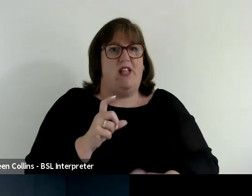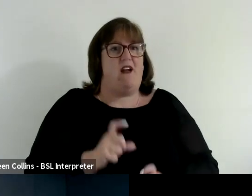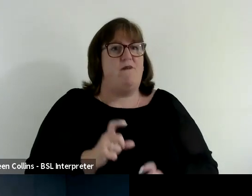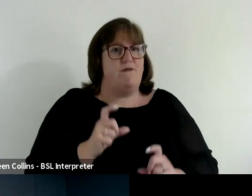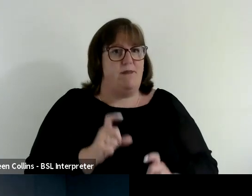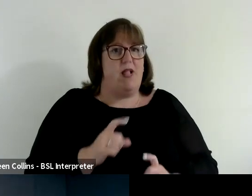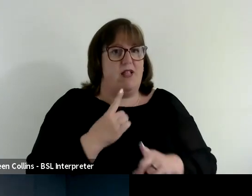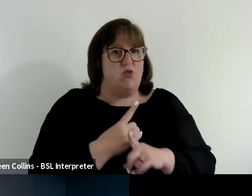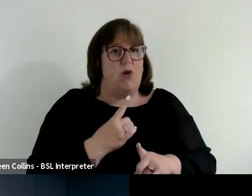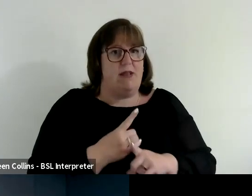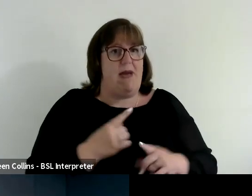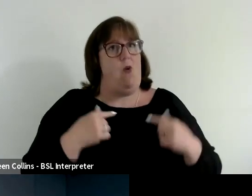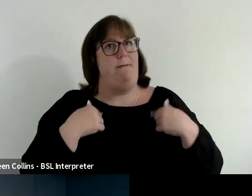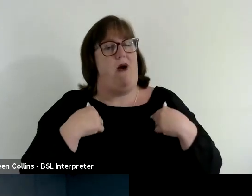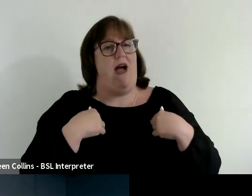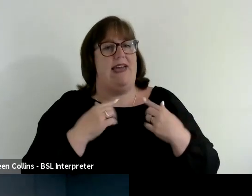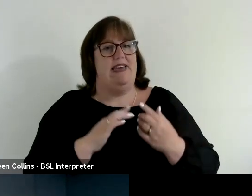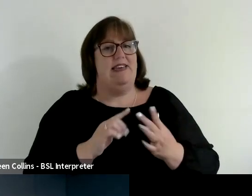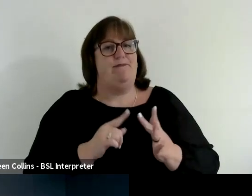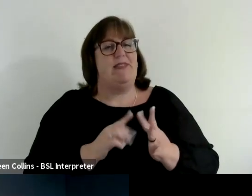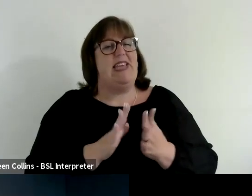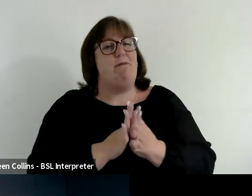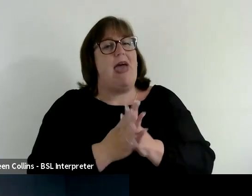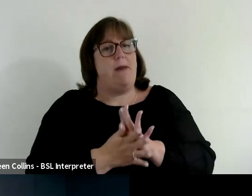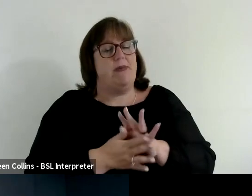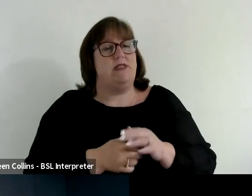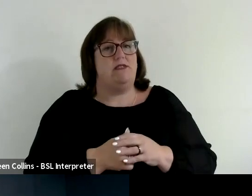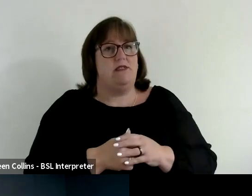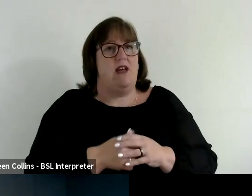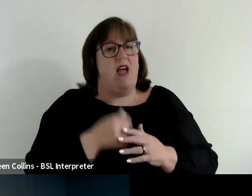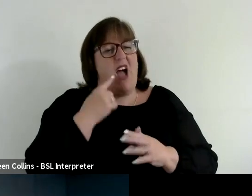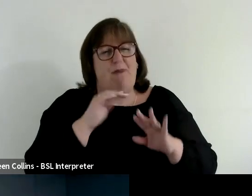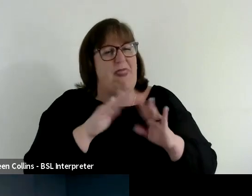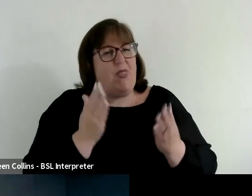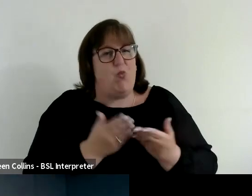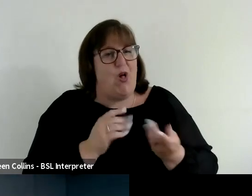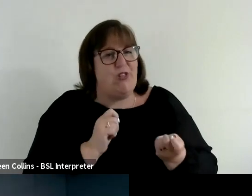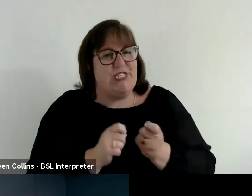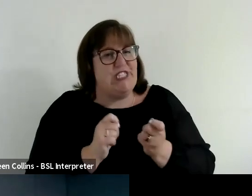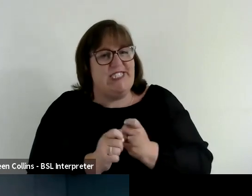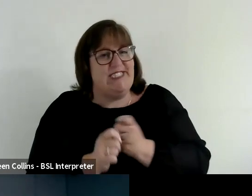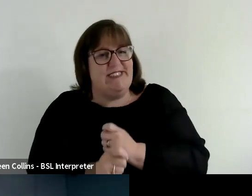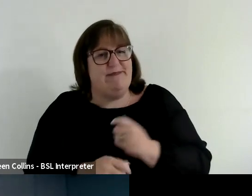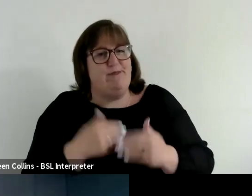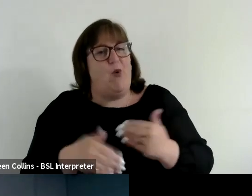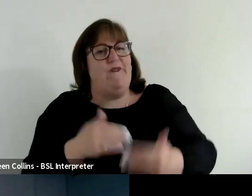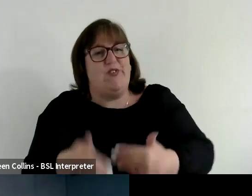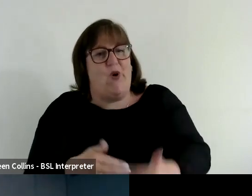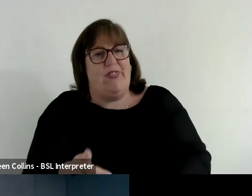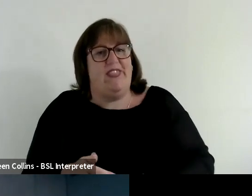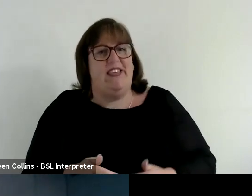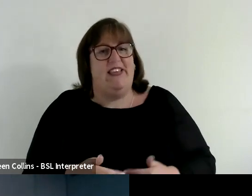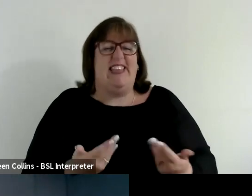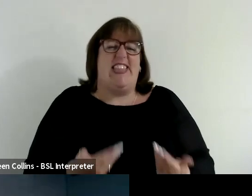my impairment. And I think the world has moved on a lot, actually, in recent years. I think now most